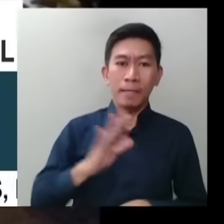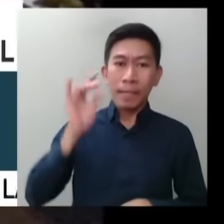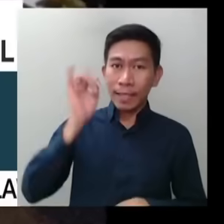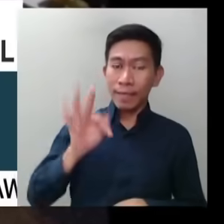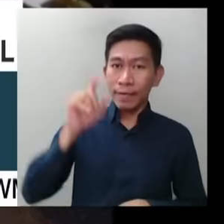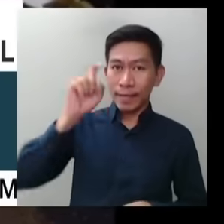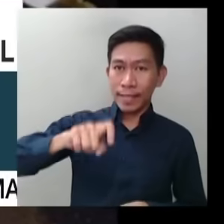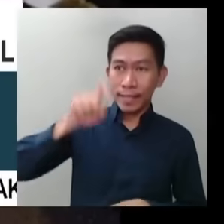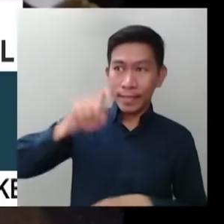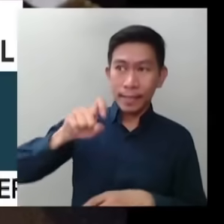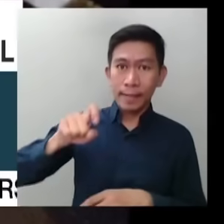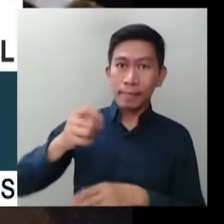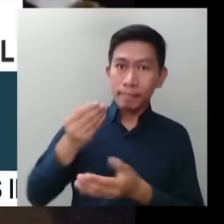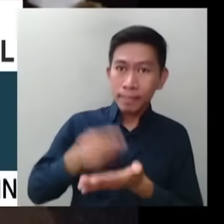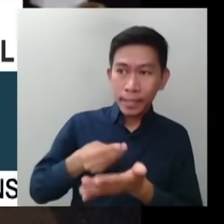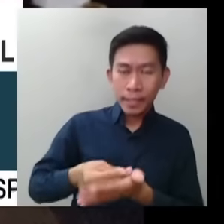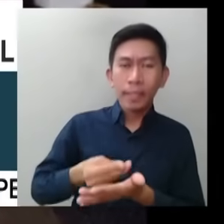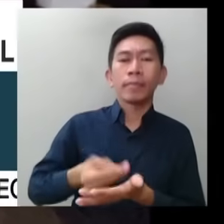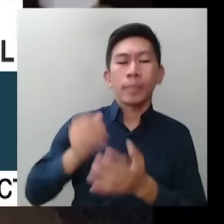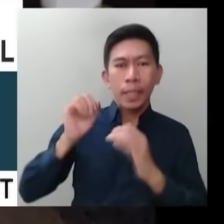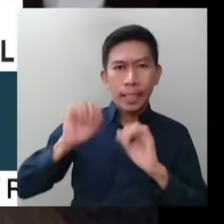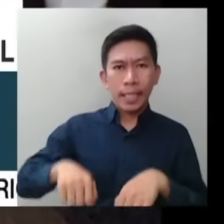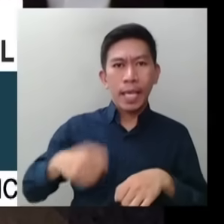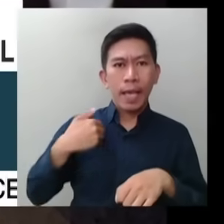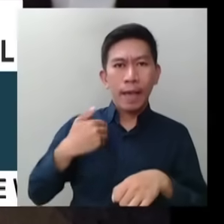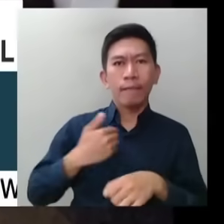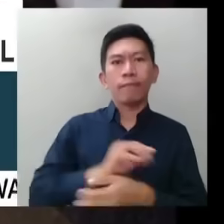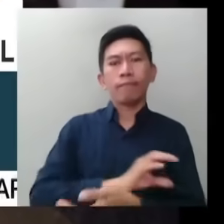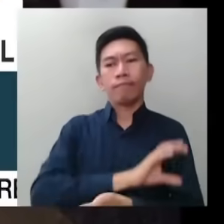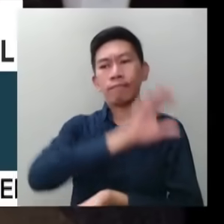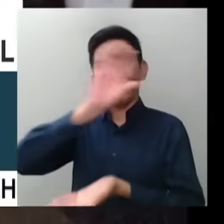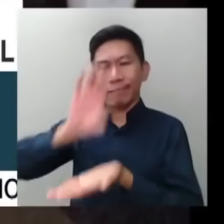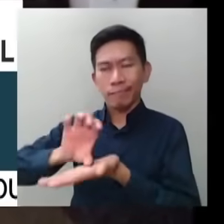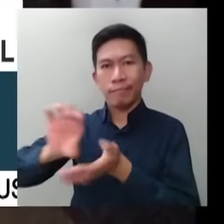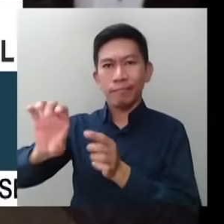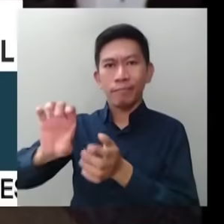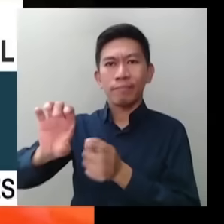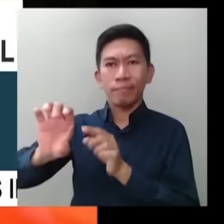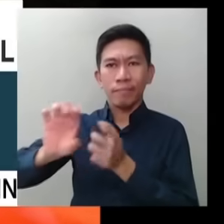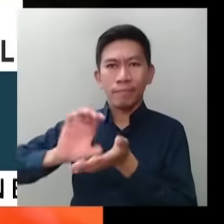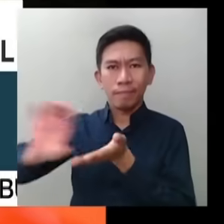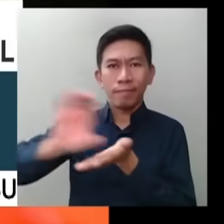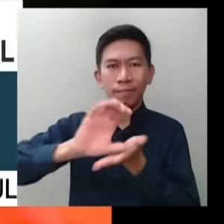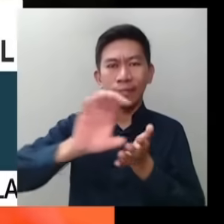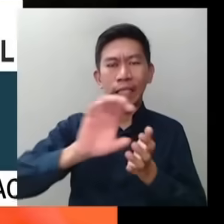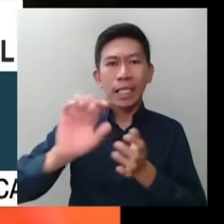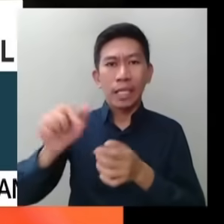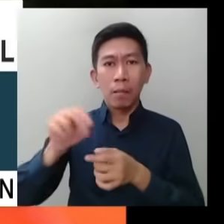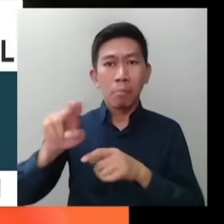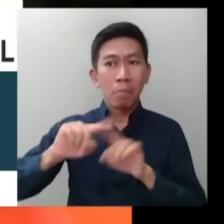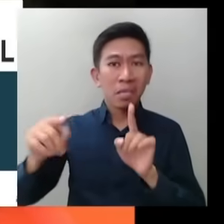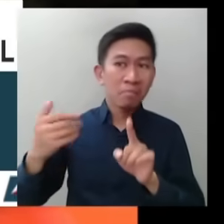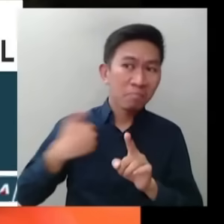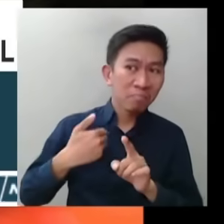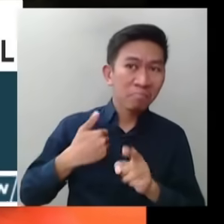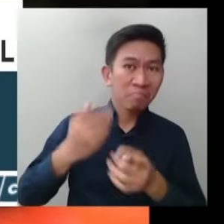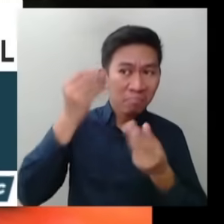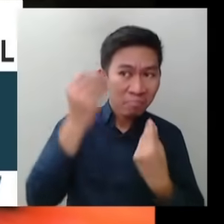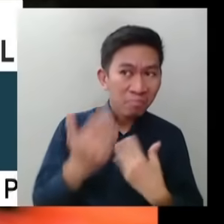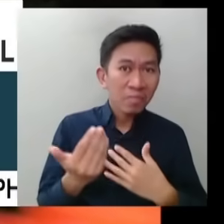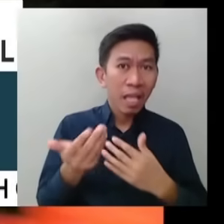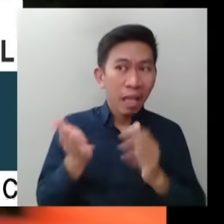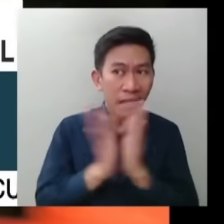we can provide the necessary additional resources. But we have yet to receive, as I've said, requests from